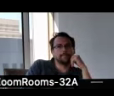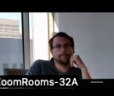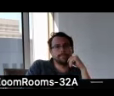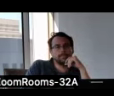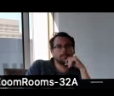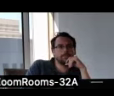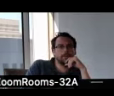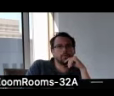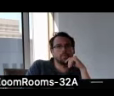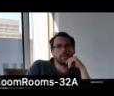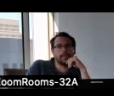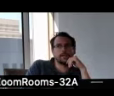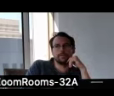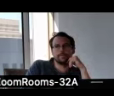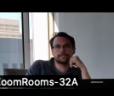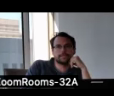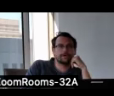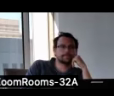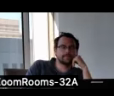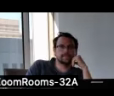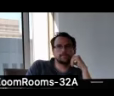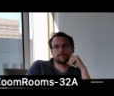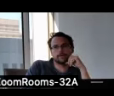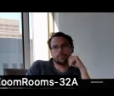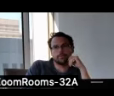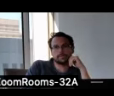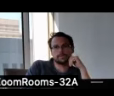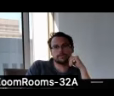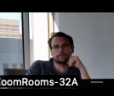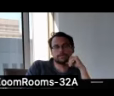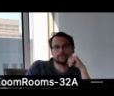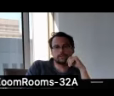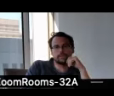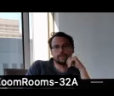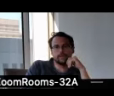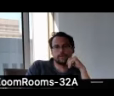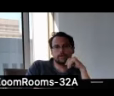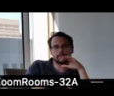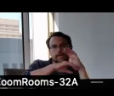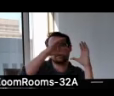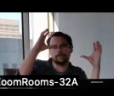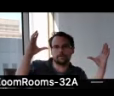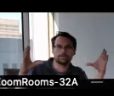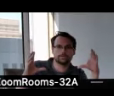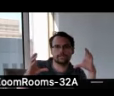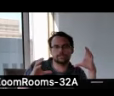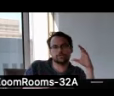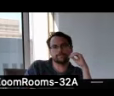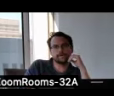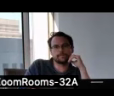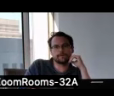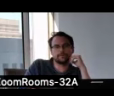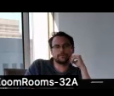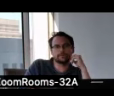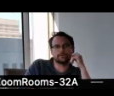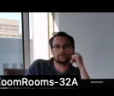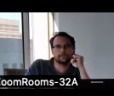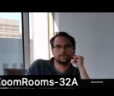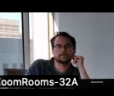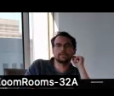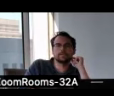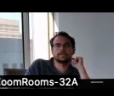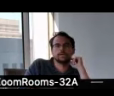um, in a PBC or SBC or benefit corporation, there's like the statutory framework of the